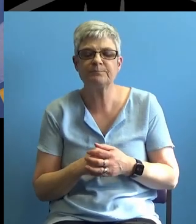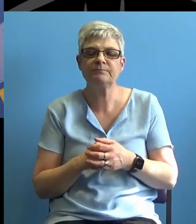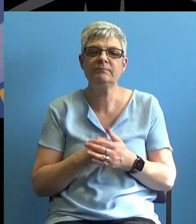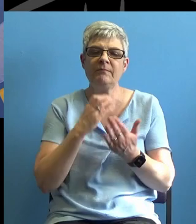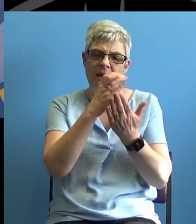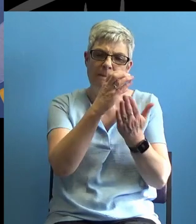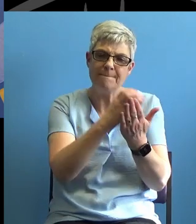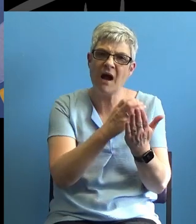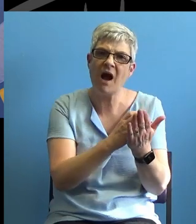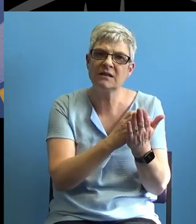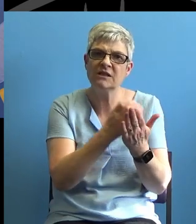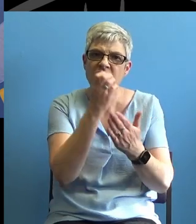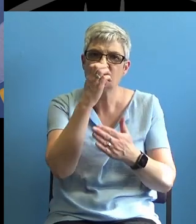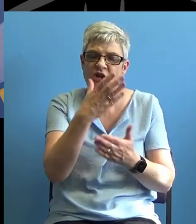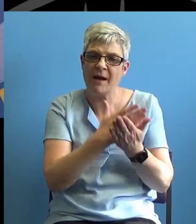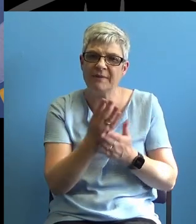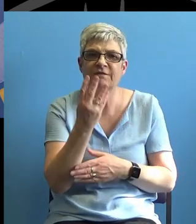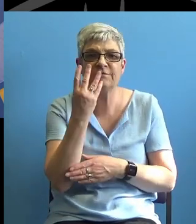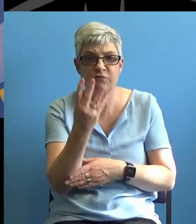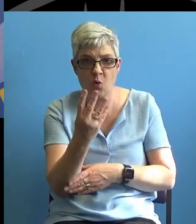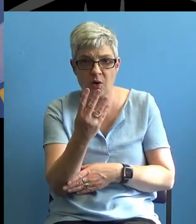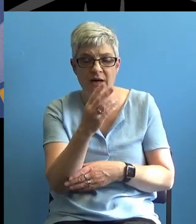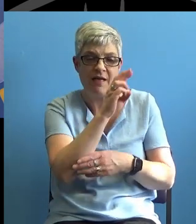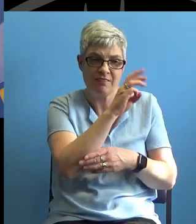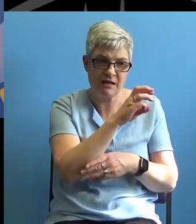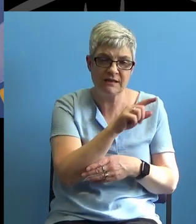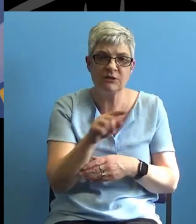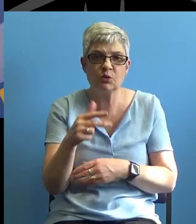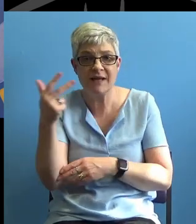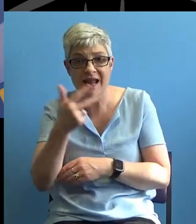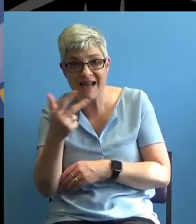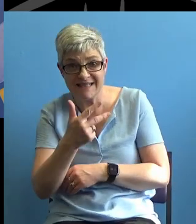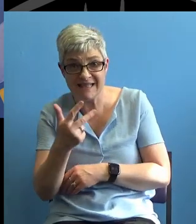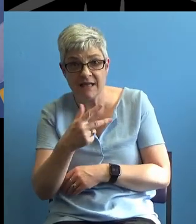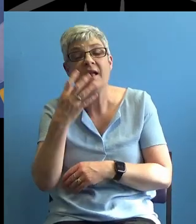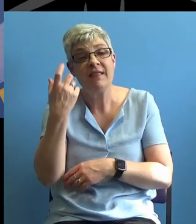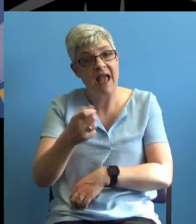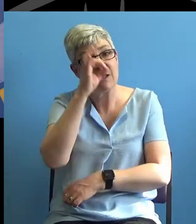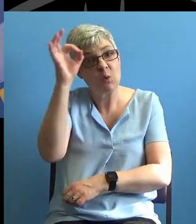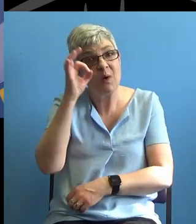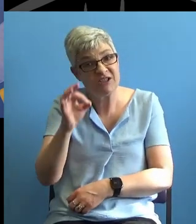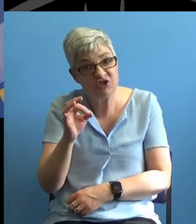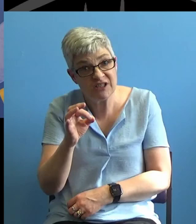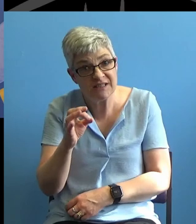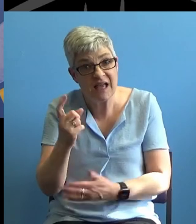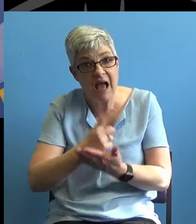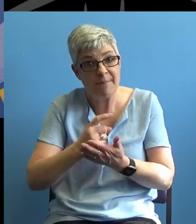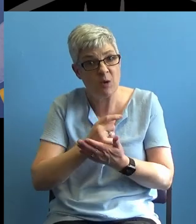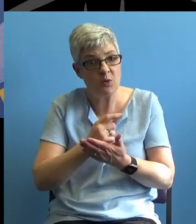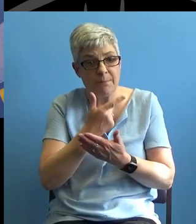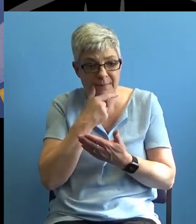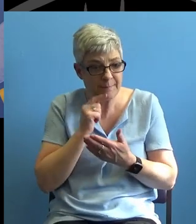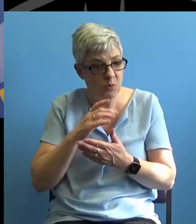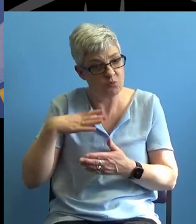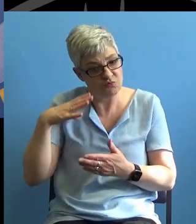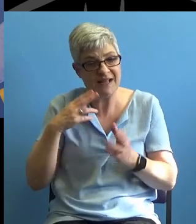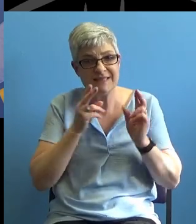In the section in chapter 4 at verses 13 to 18, they had questions about the believers who had died.